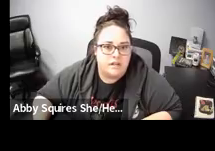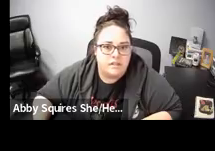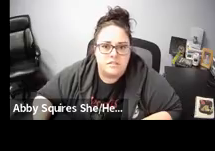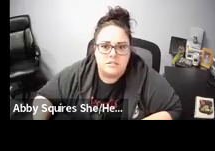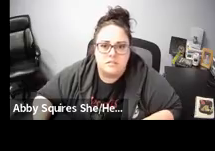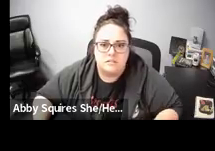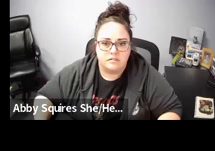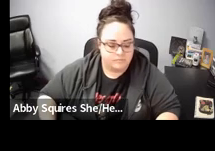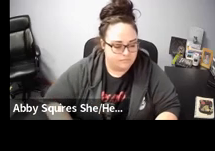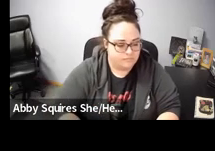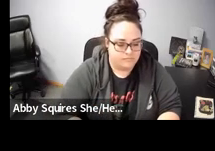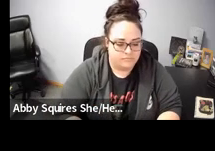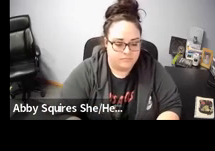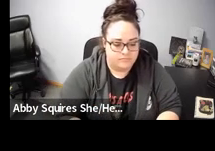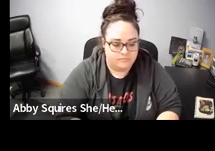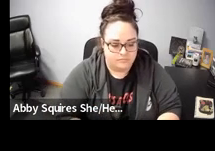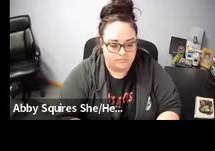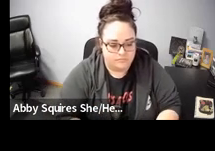All right.